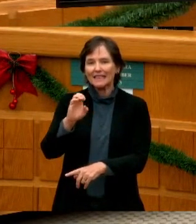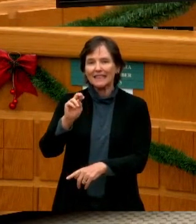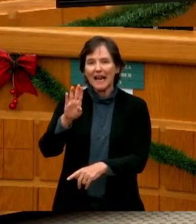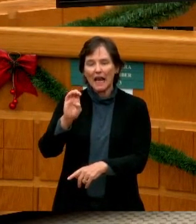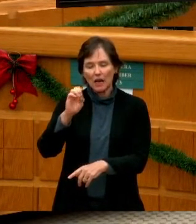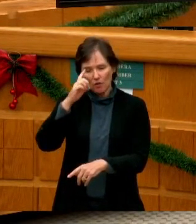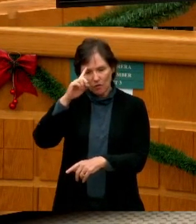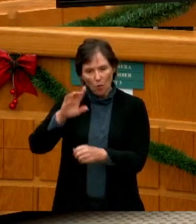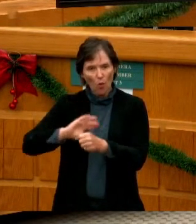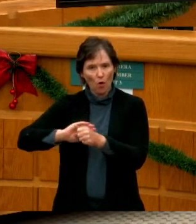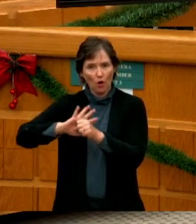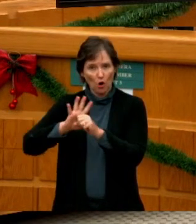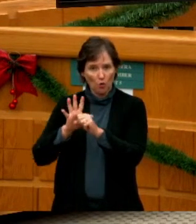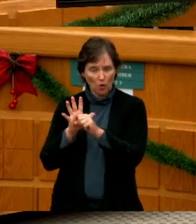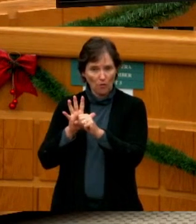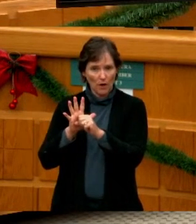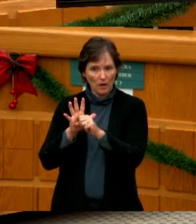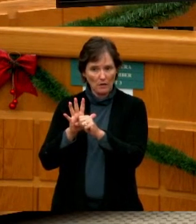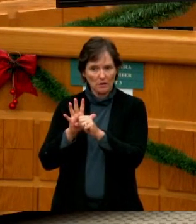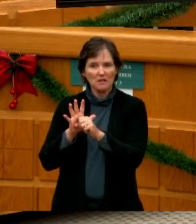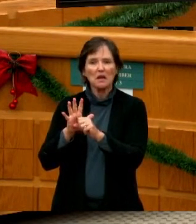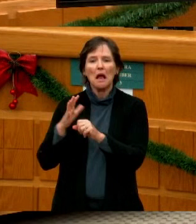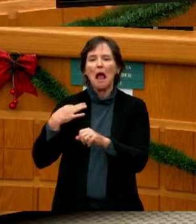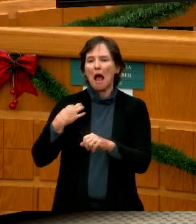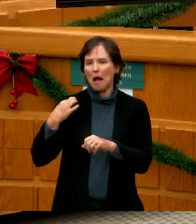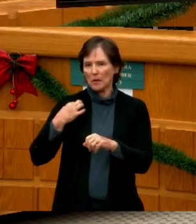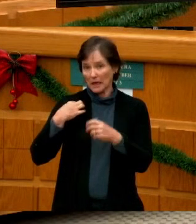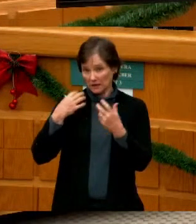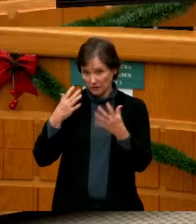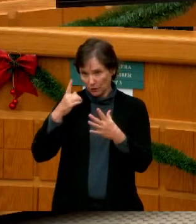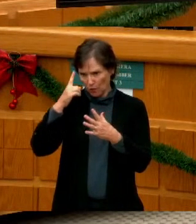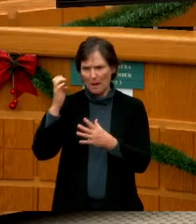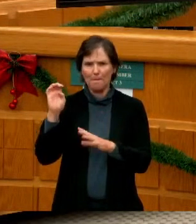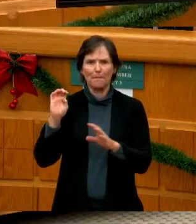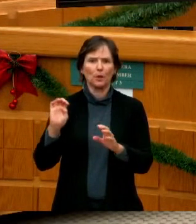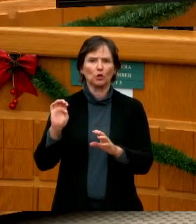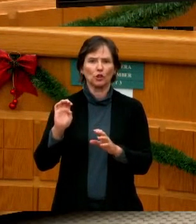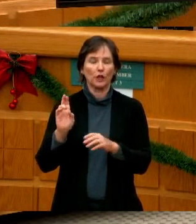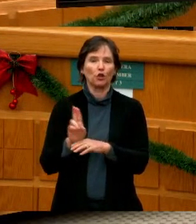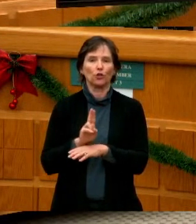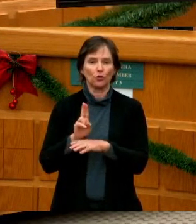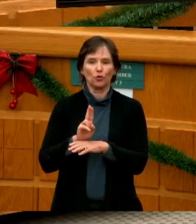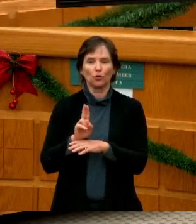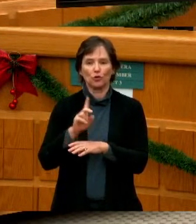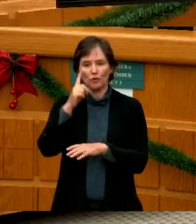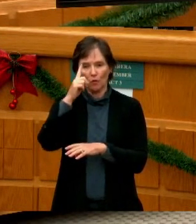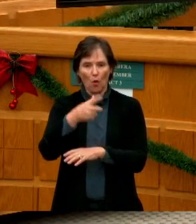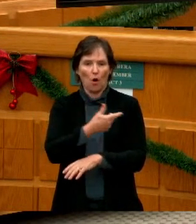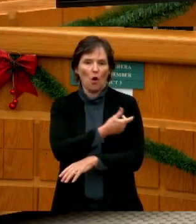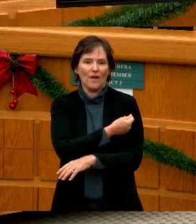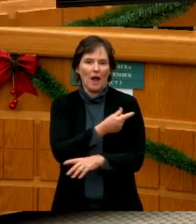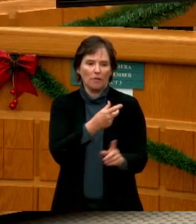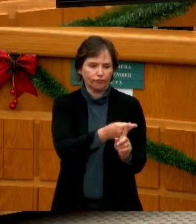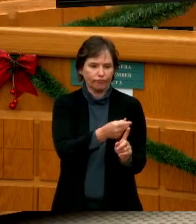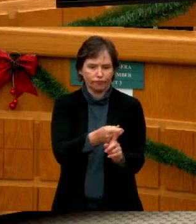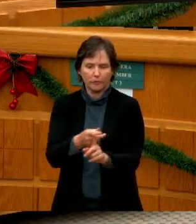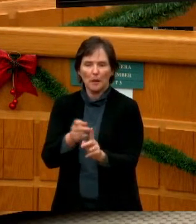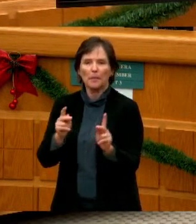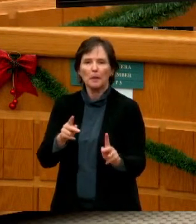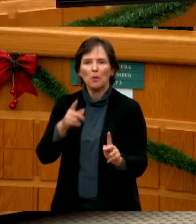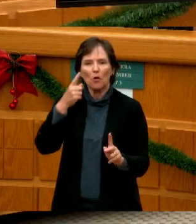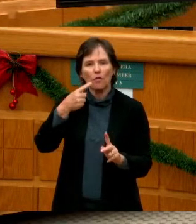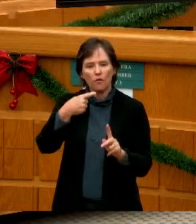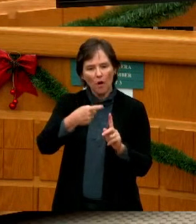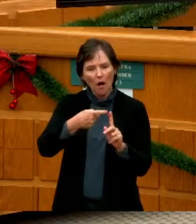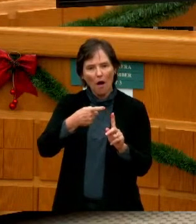authorization and are expected to be approved by the FDA soon. Like the mayor said, this is really great news for